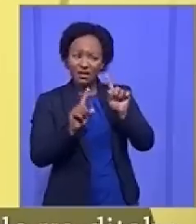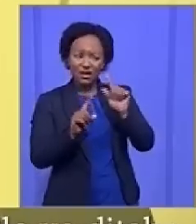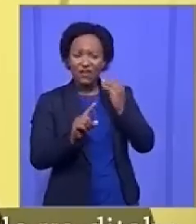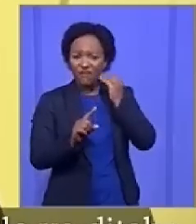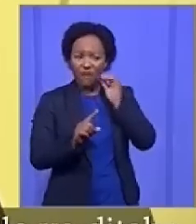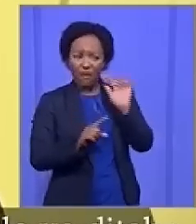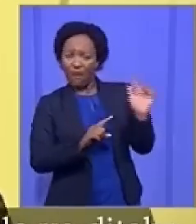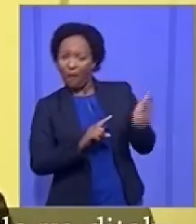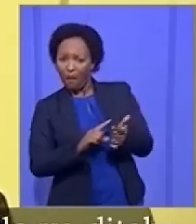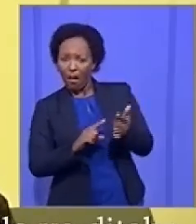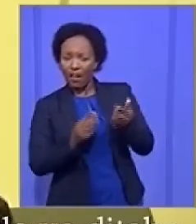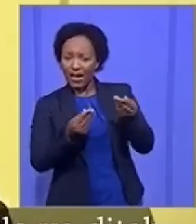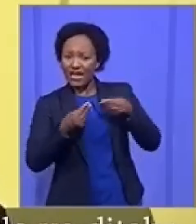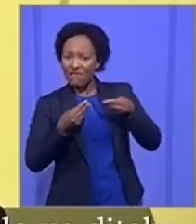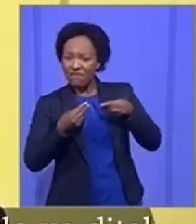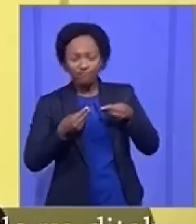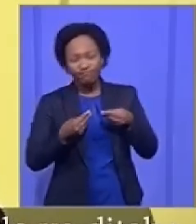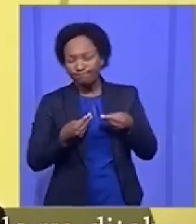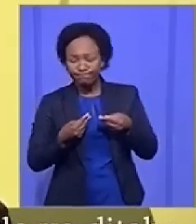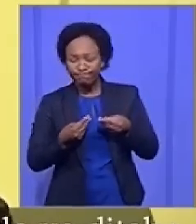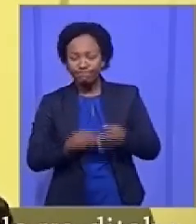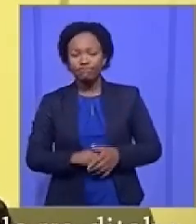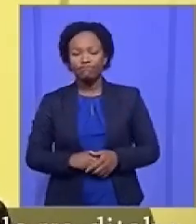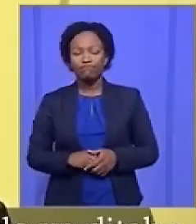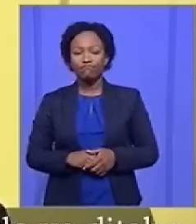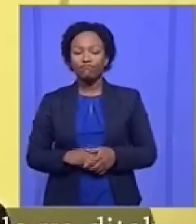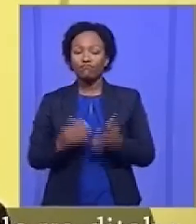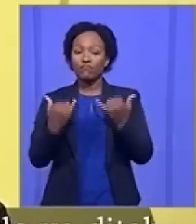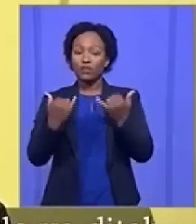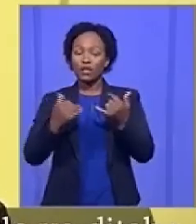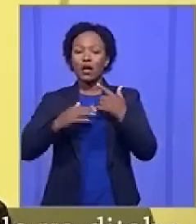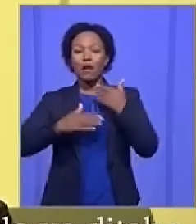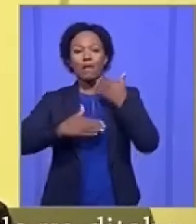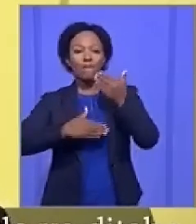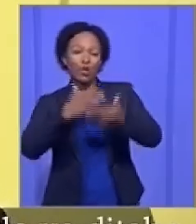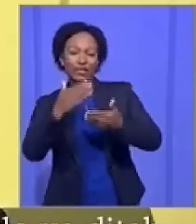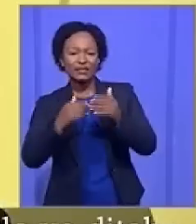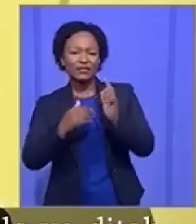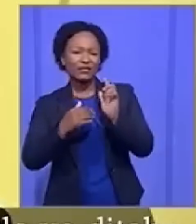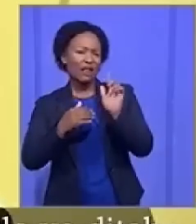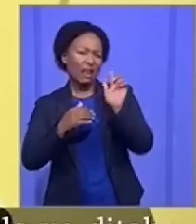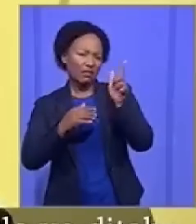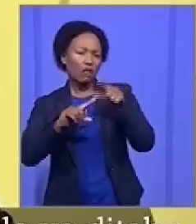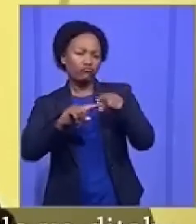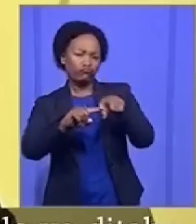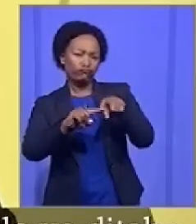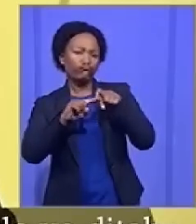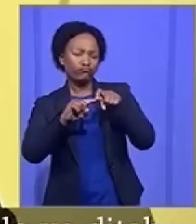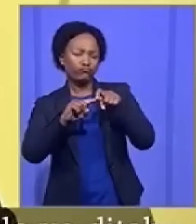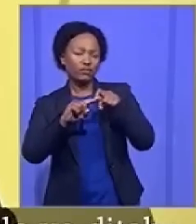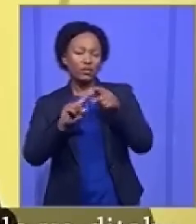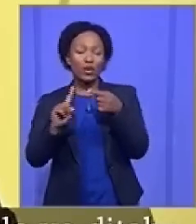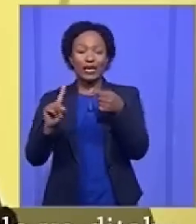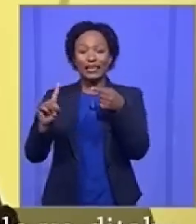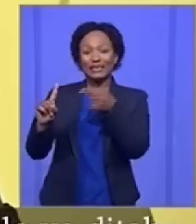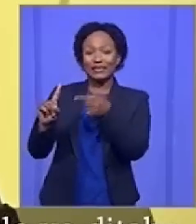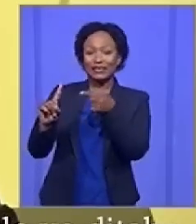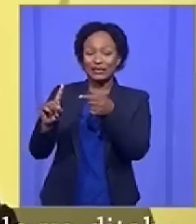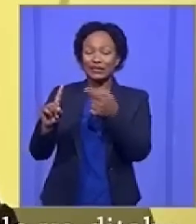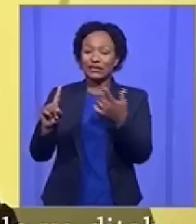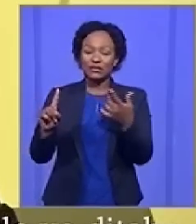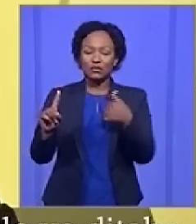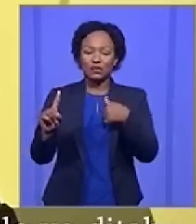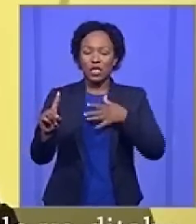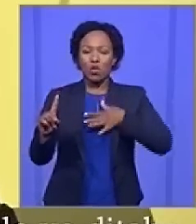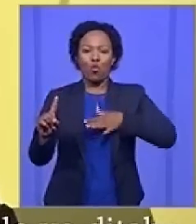that was required. The process was then stalled when Mr. Monare did not